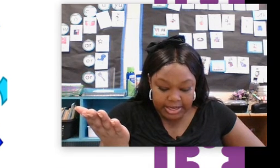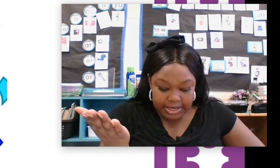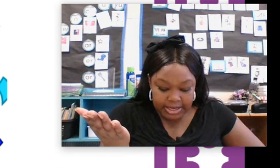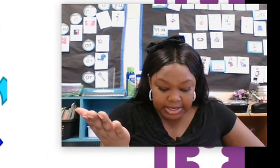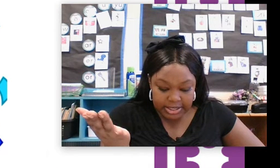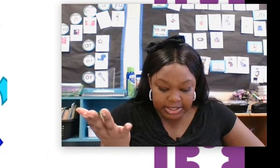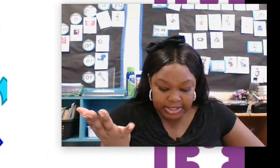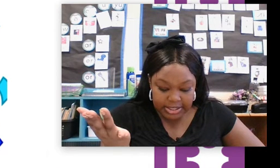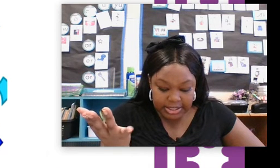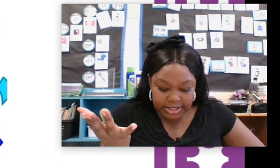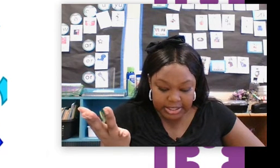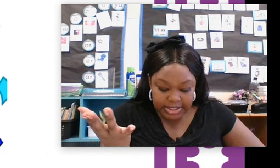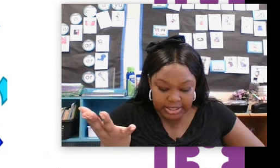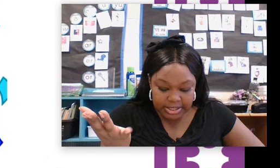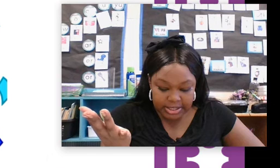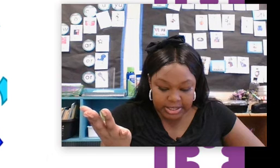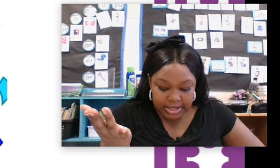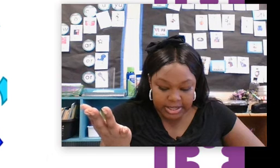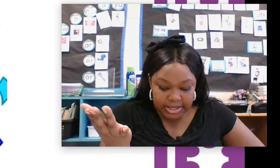and then...